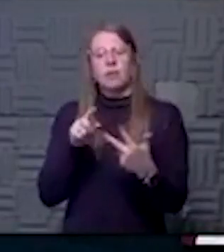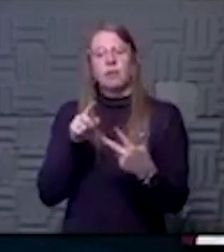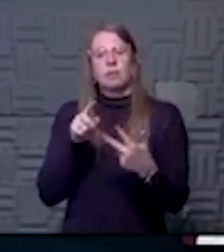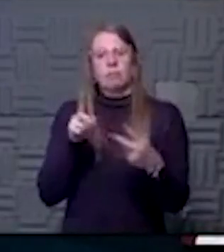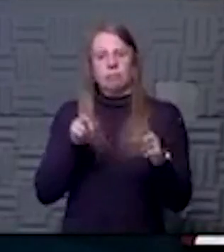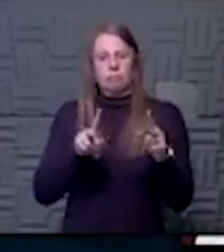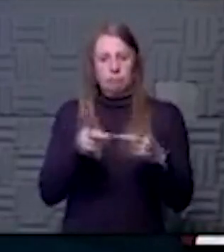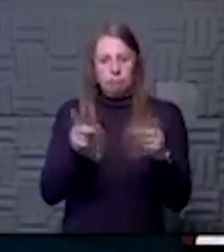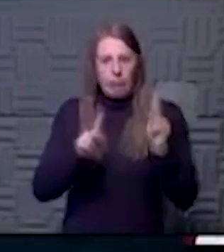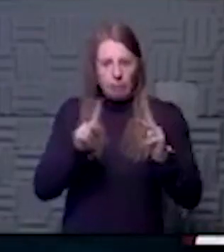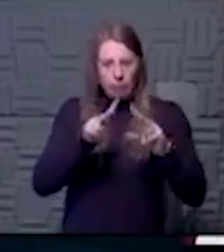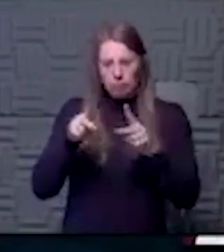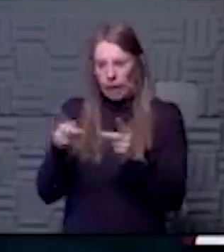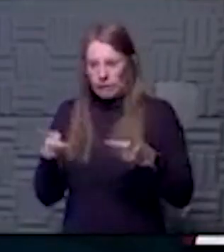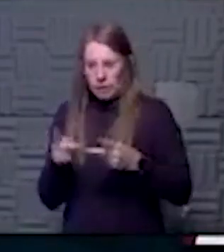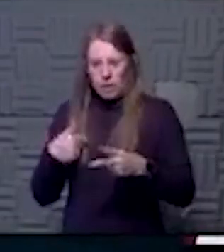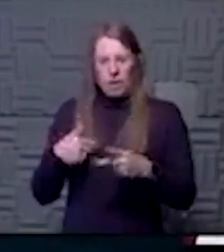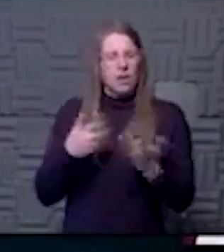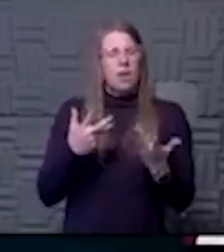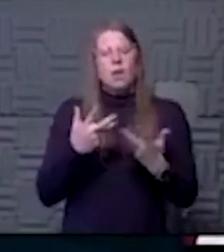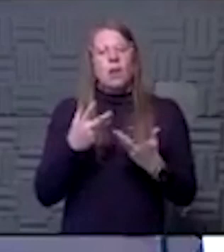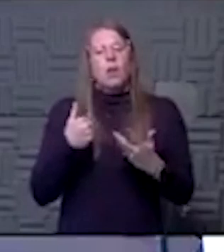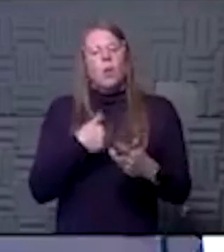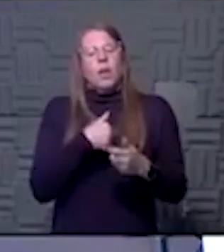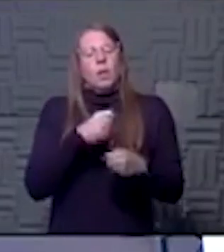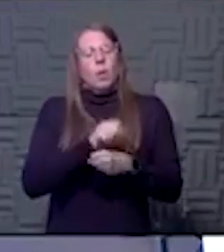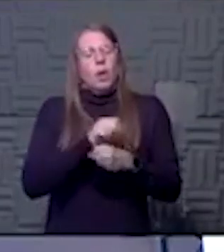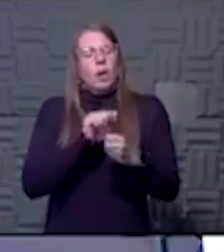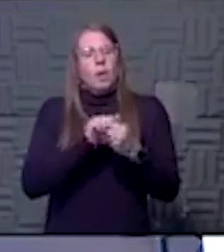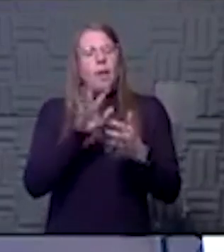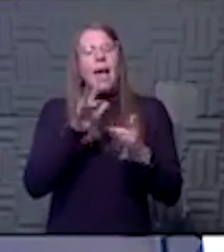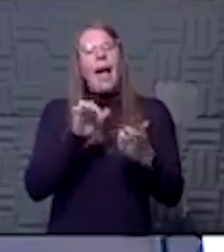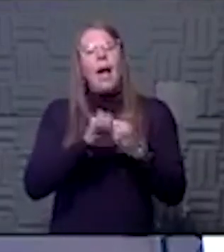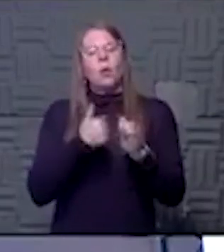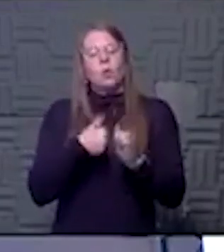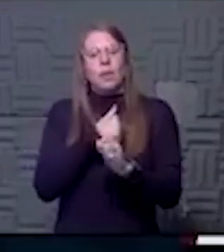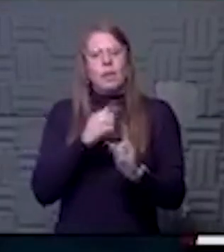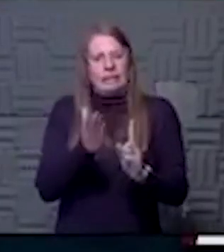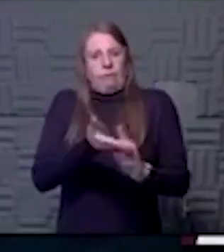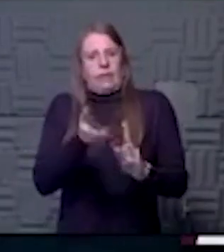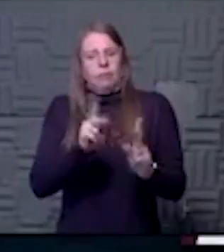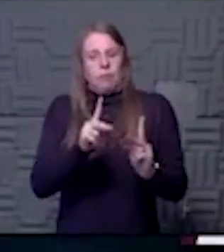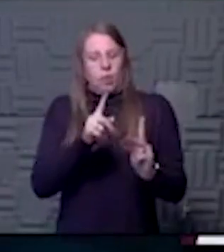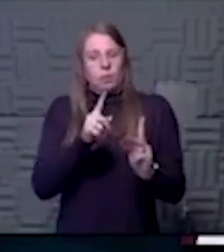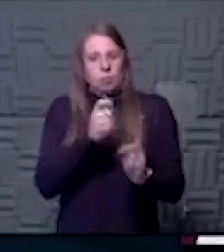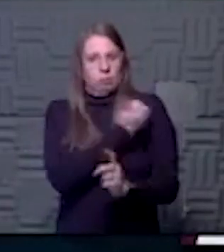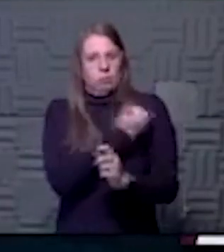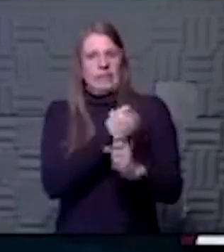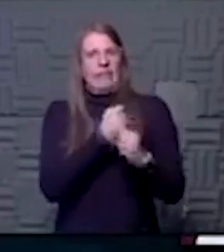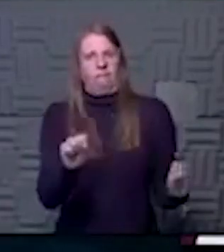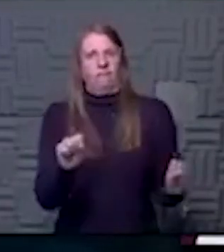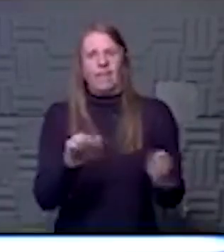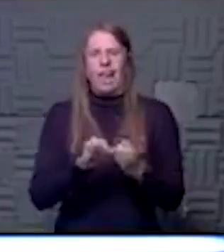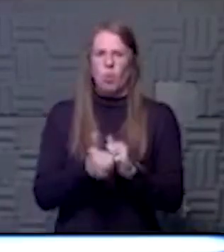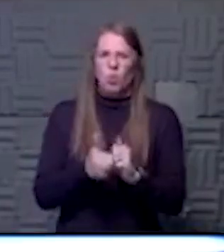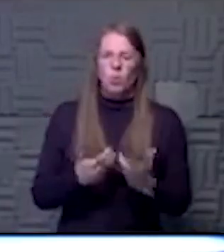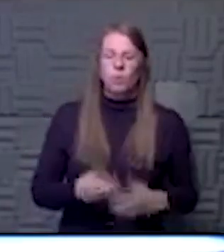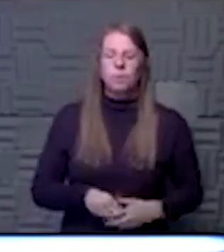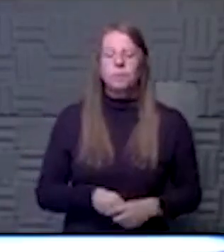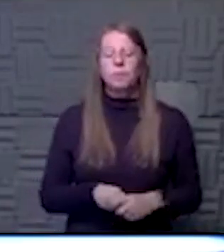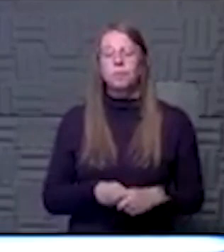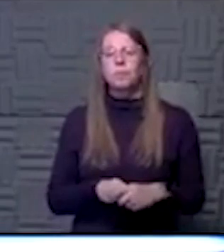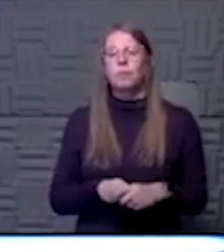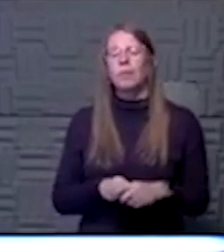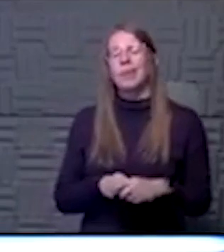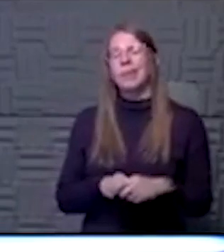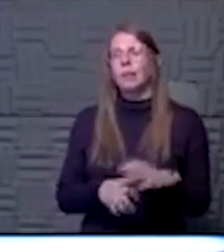that because we've been working on this program every day, Hawk, and how do we convince people that it's safe, Phil? I think the most important